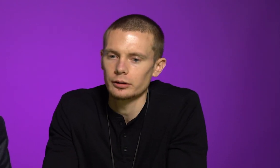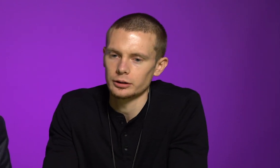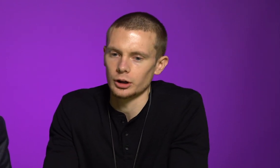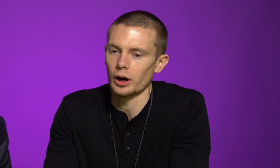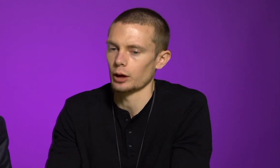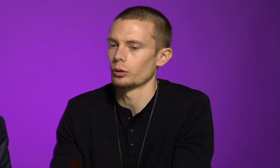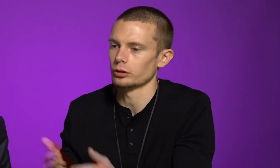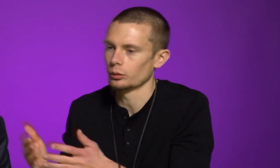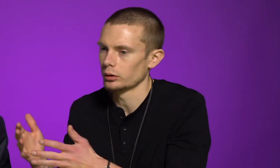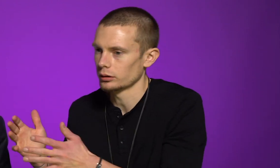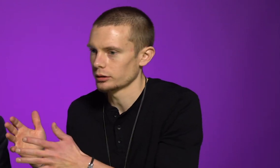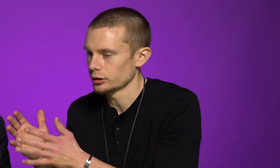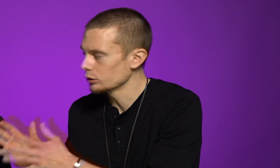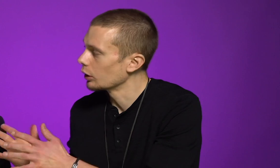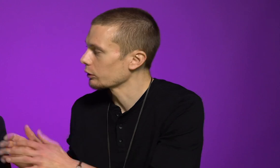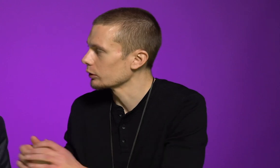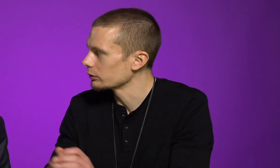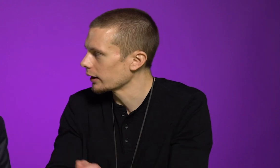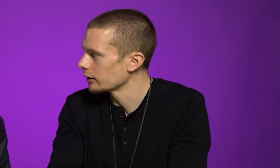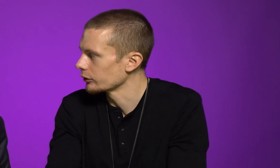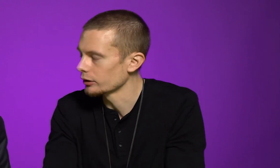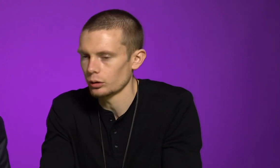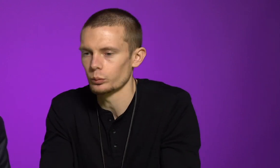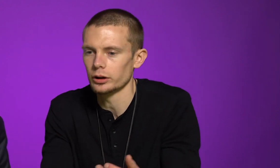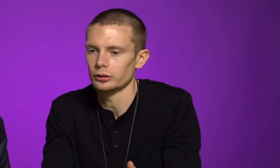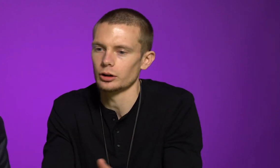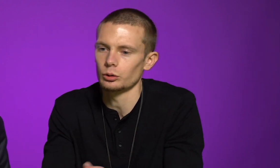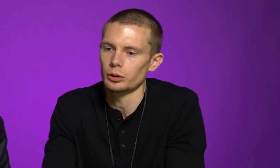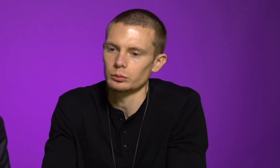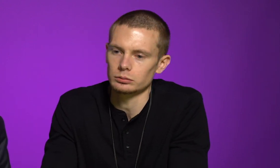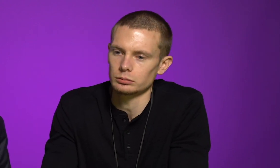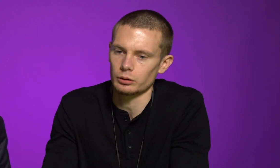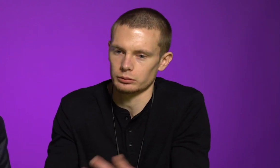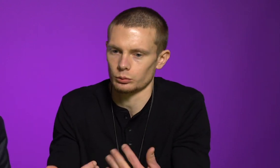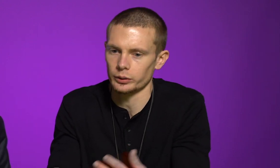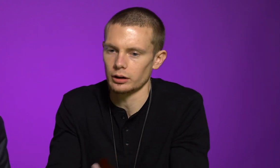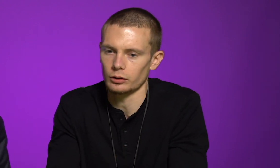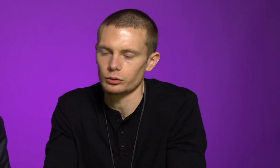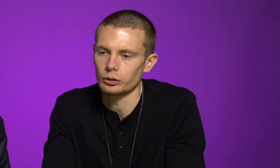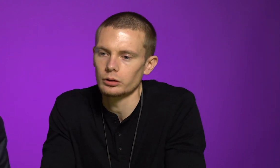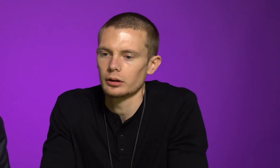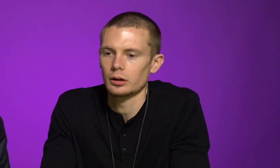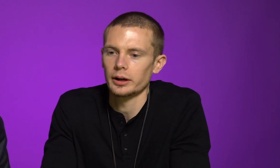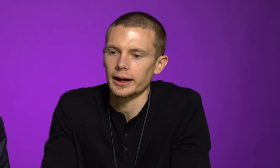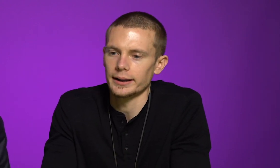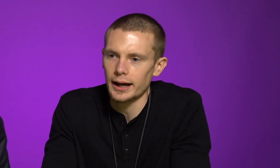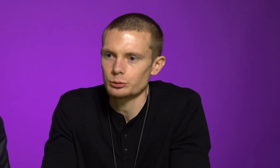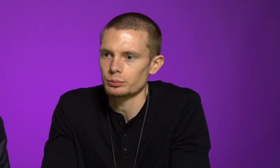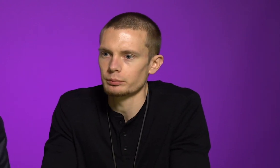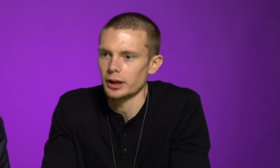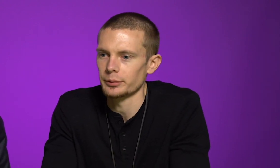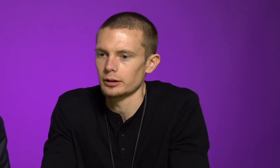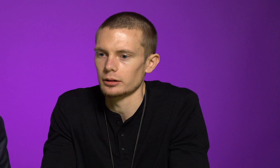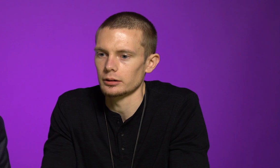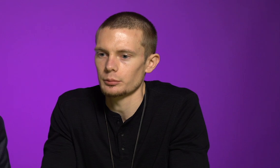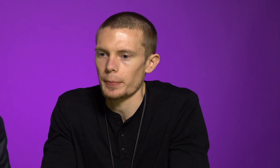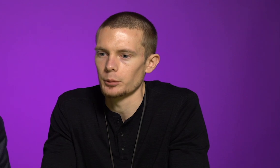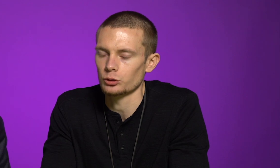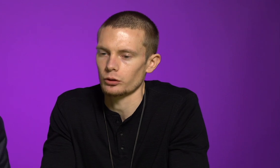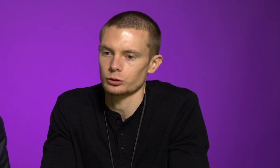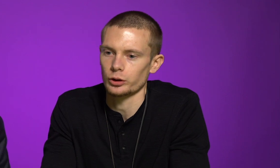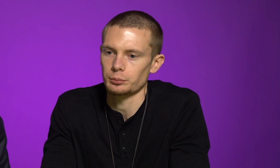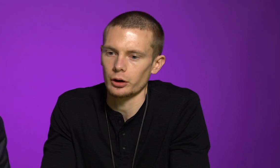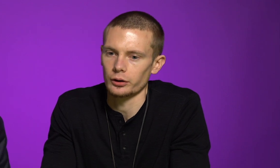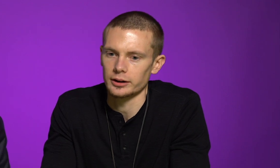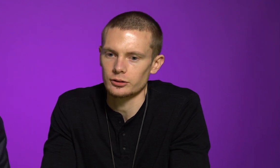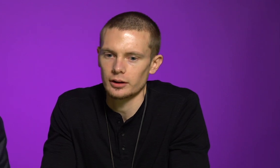ever. You know, I won't know what you go through, ever. We only know what we go through. And that's maybe the